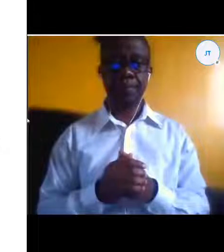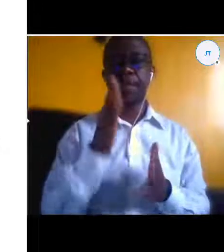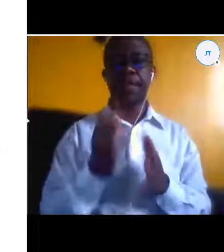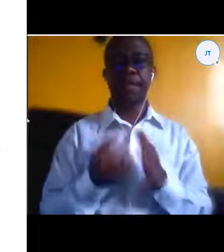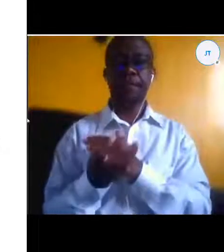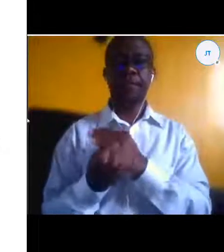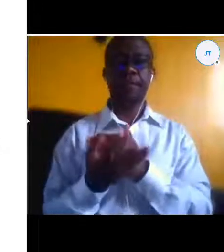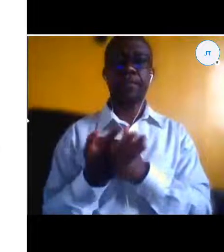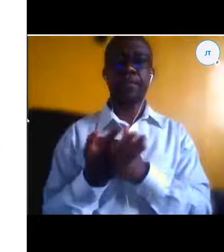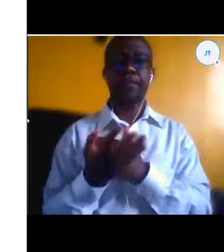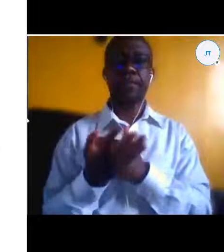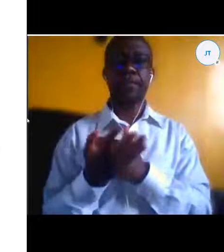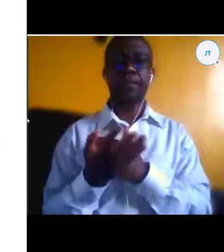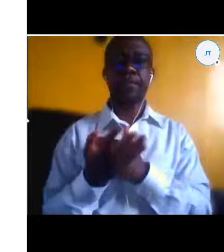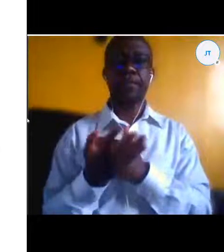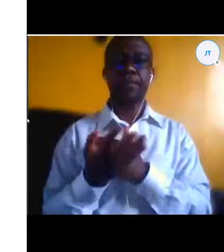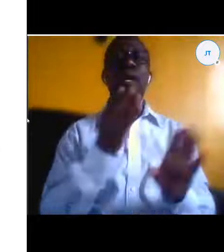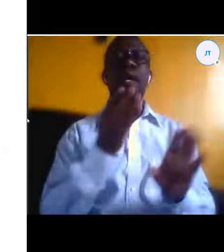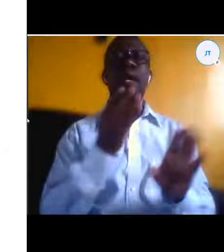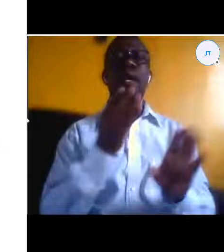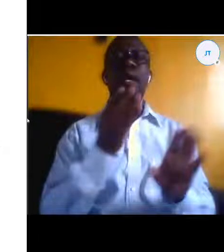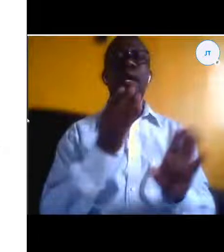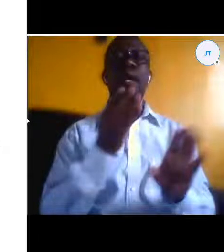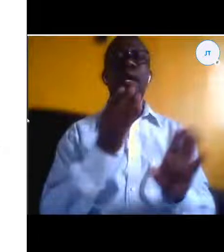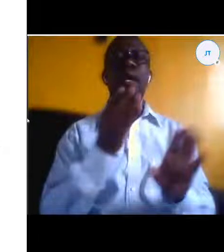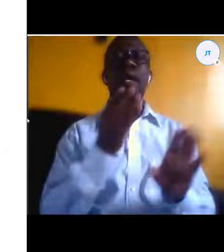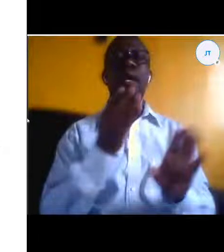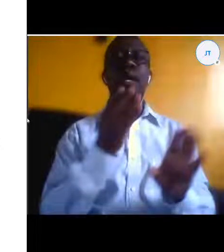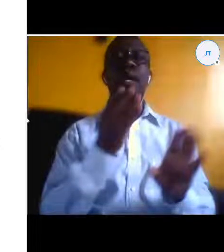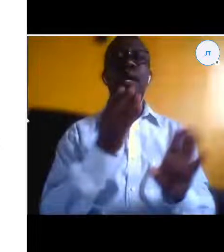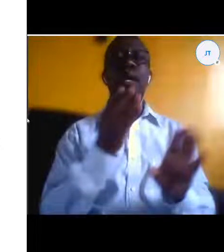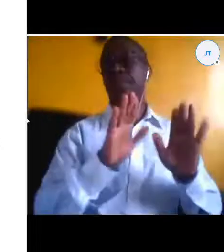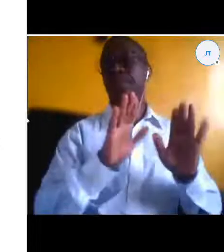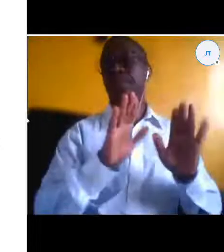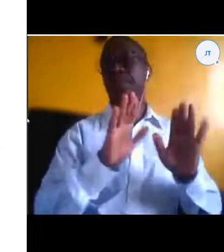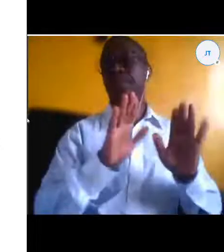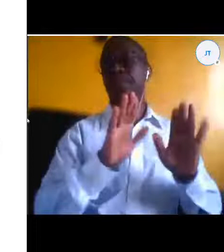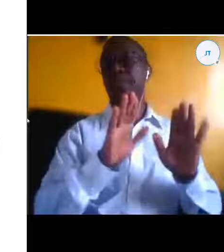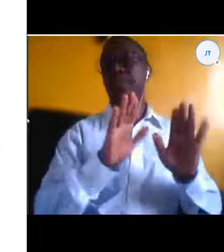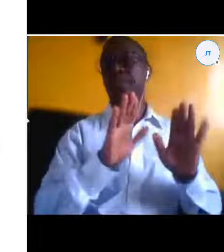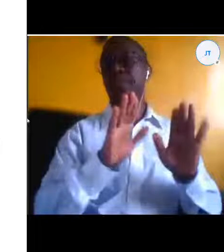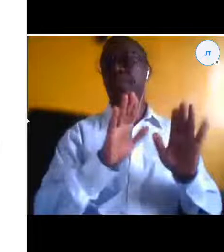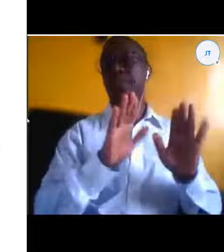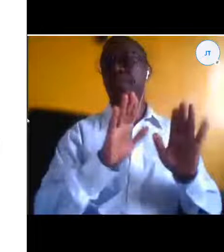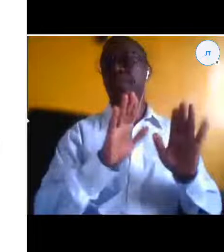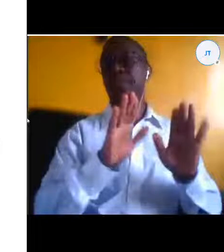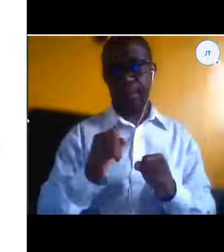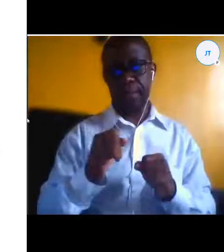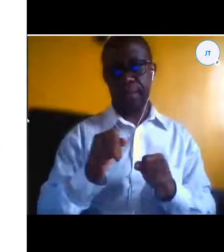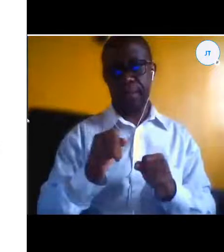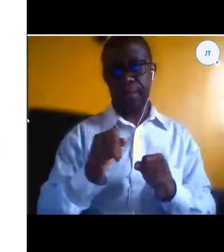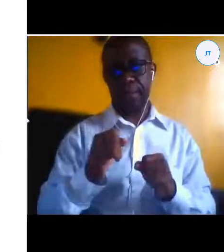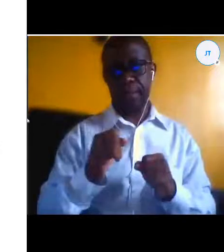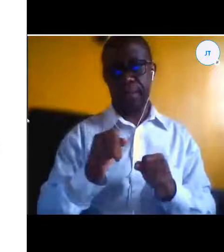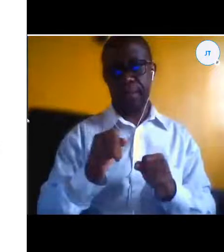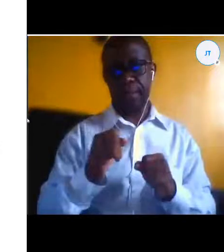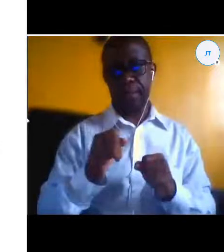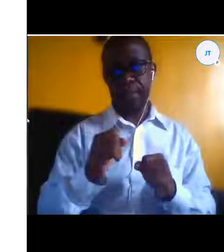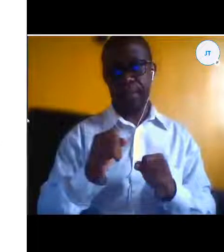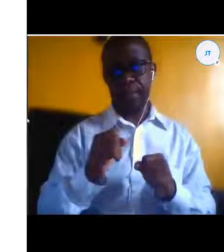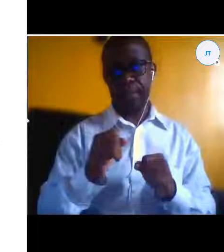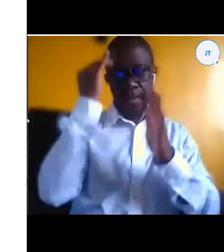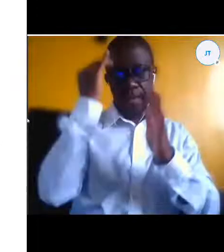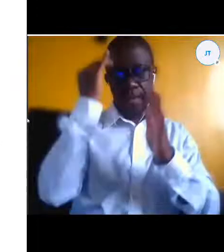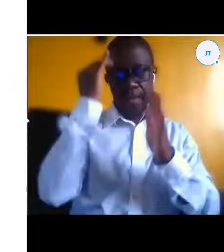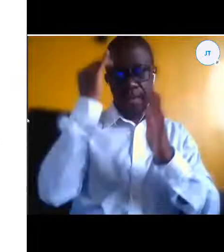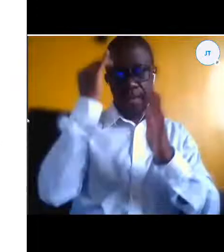child participation should be a must for all of us. And we need to start being innovative about how we make it a